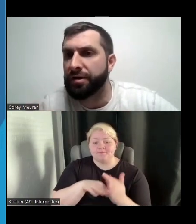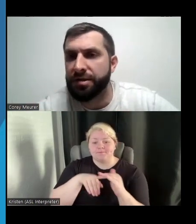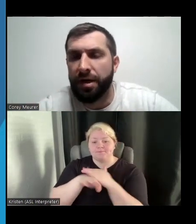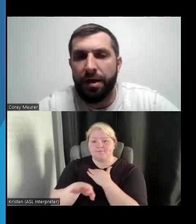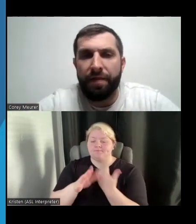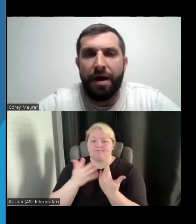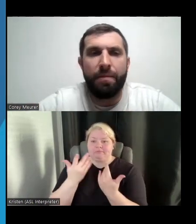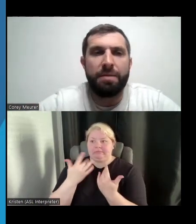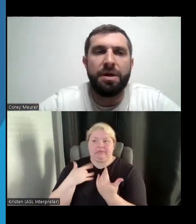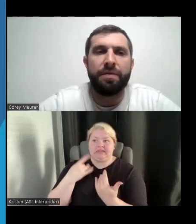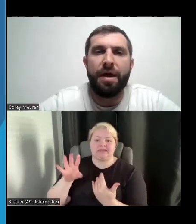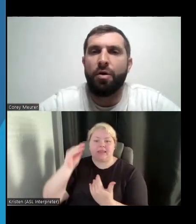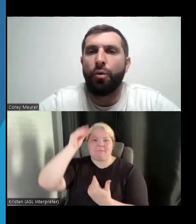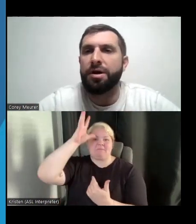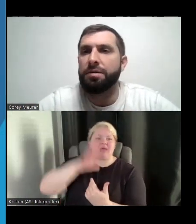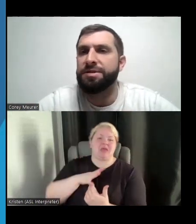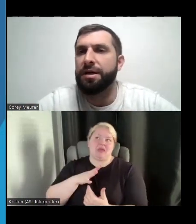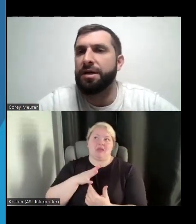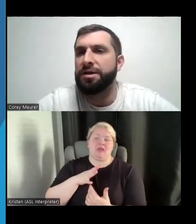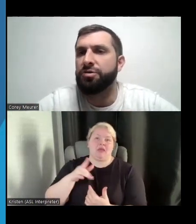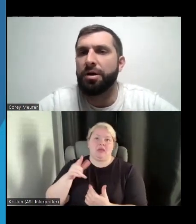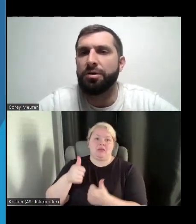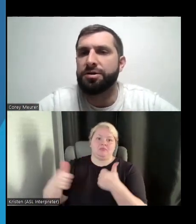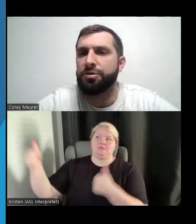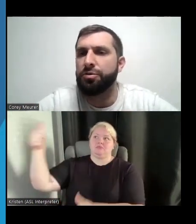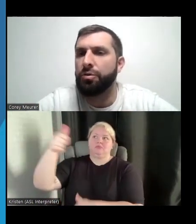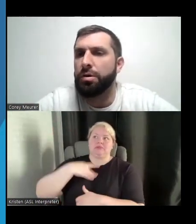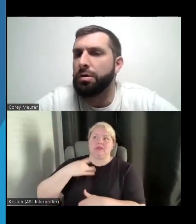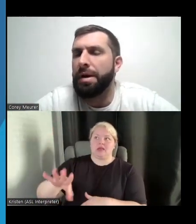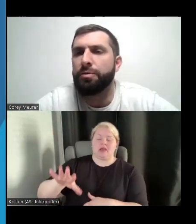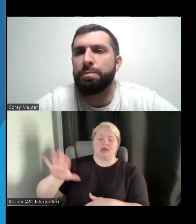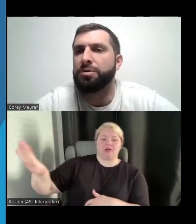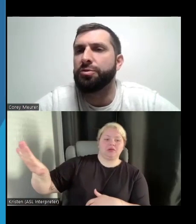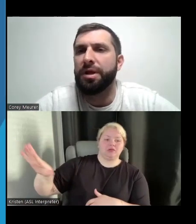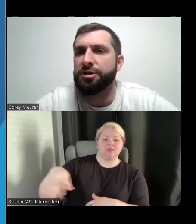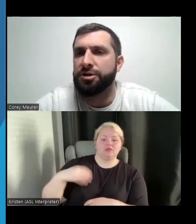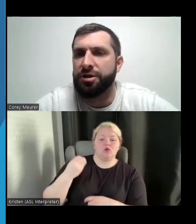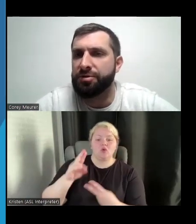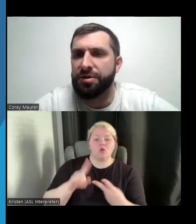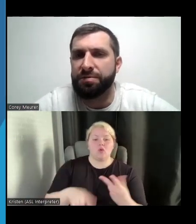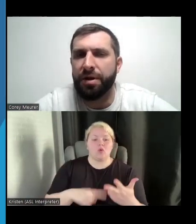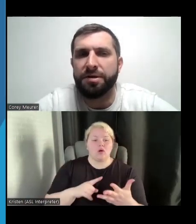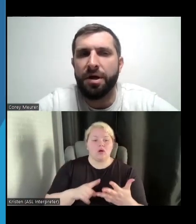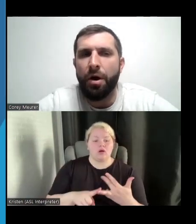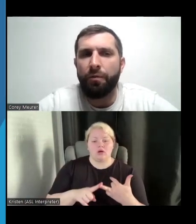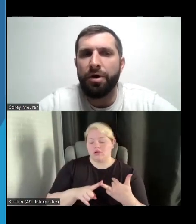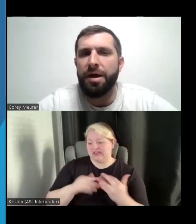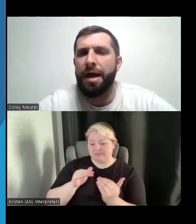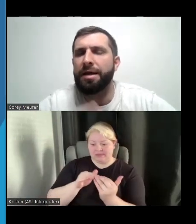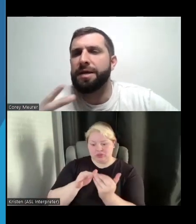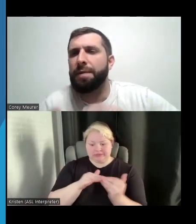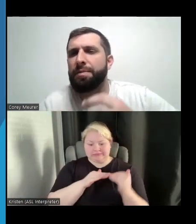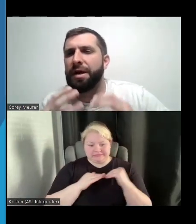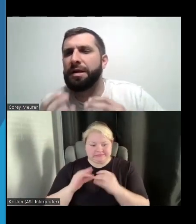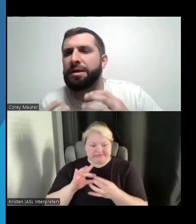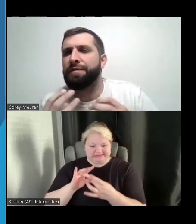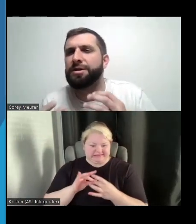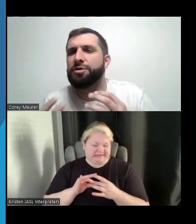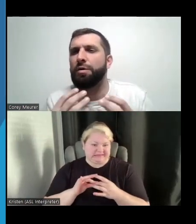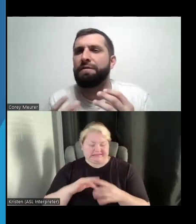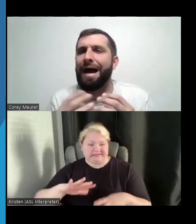authority figures. That might mean that Corey comes in and he struggles to build relationships with his peers. Really any type